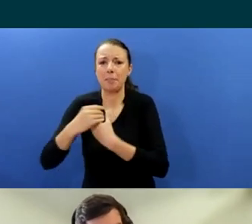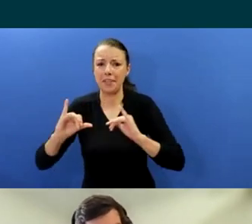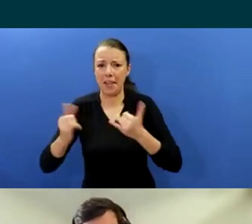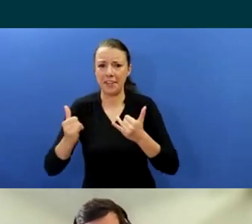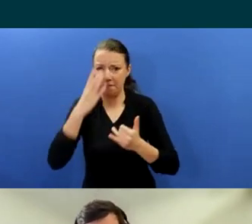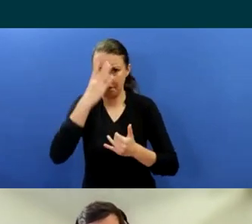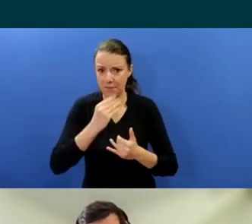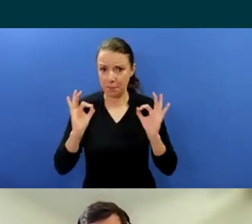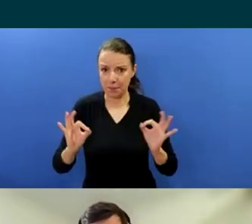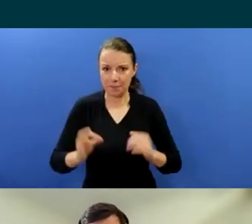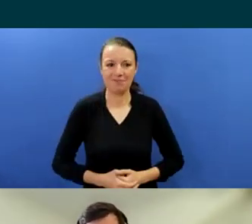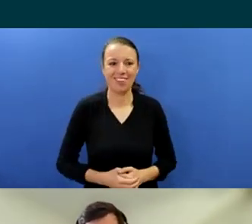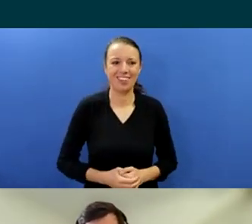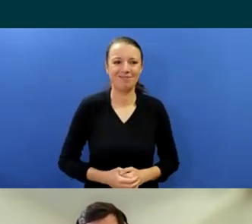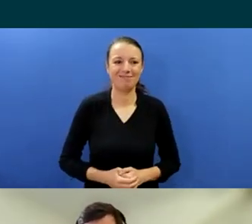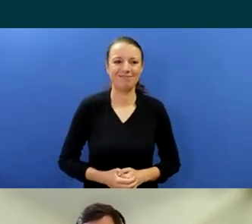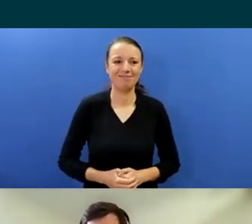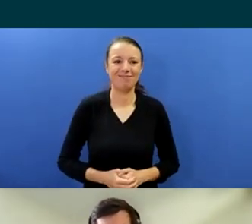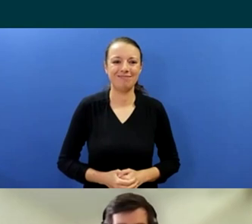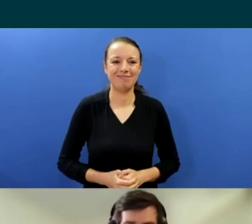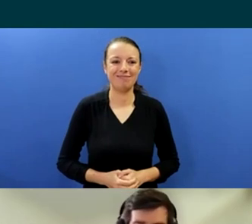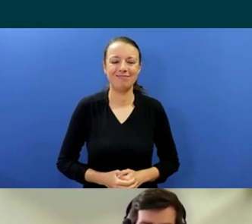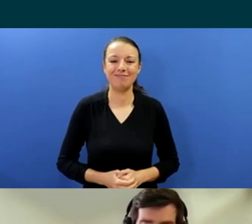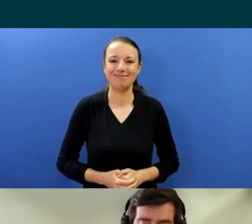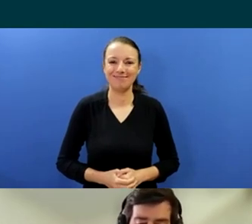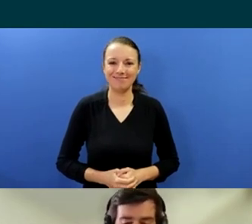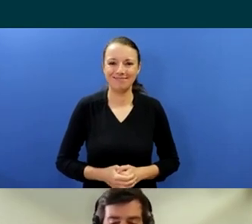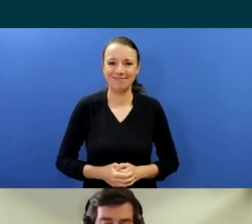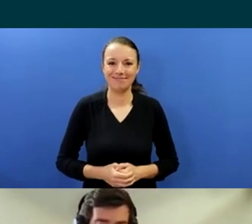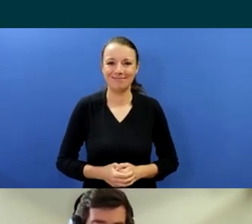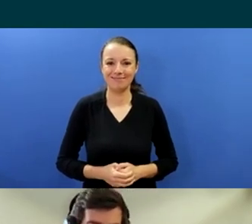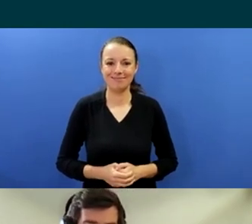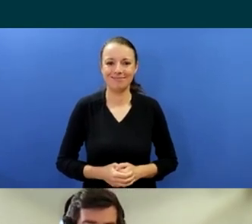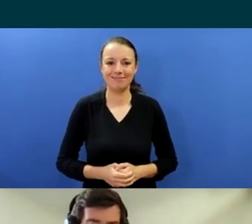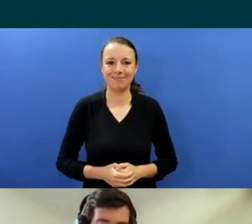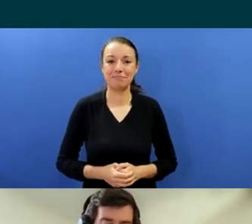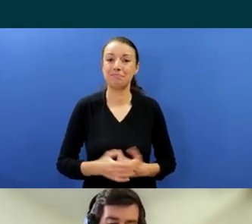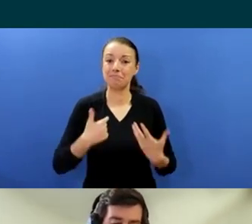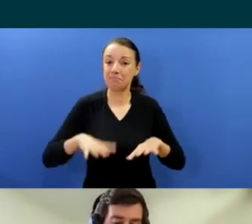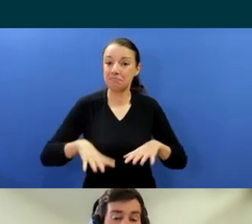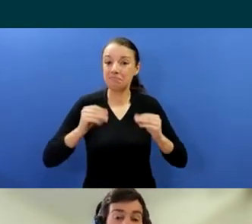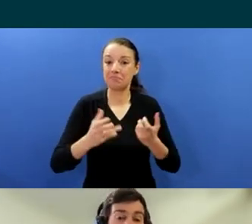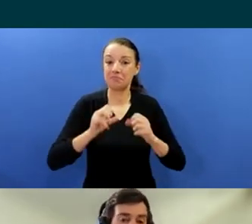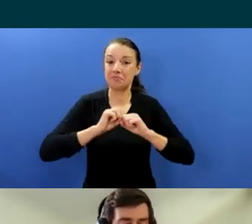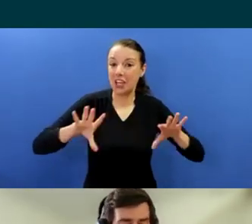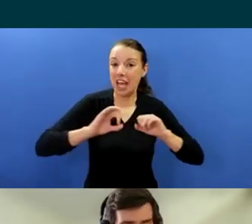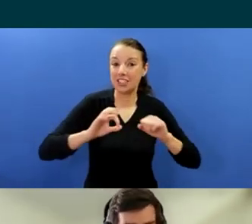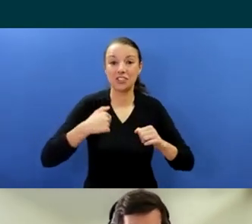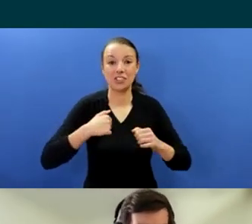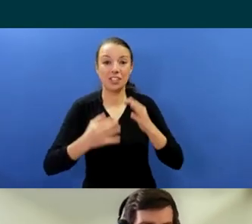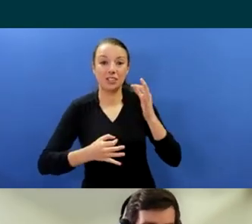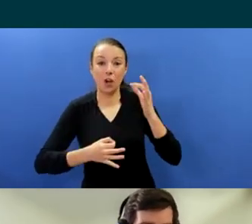And first, I'd like to clarify what I'm talking about. I'm sure most of you are familiar with